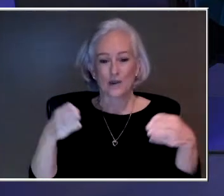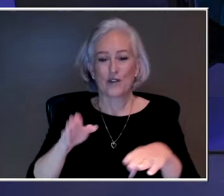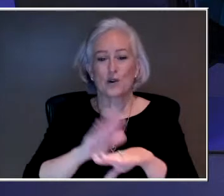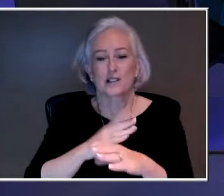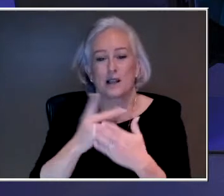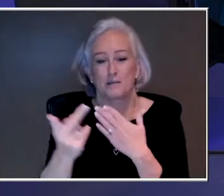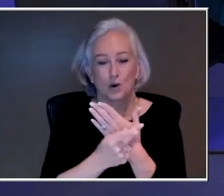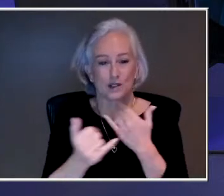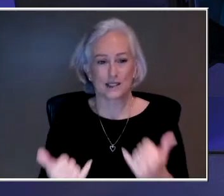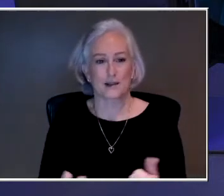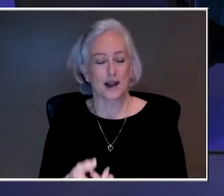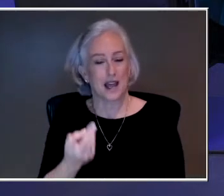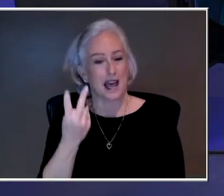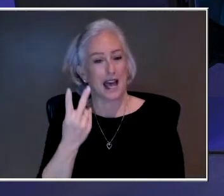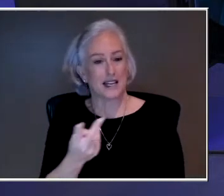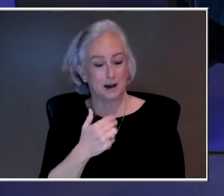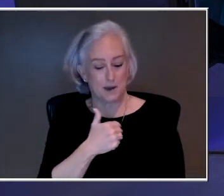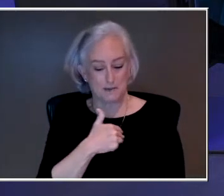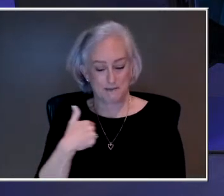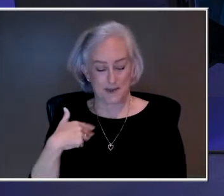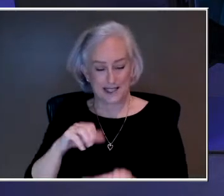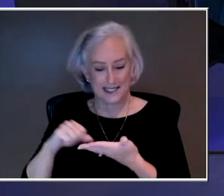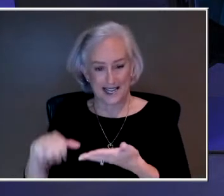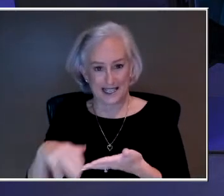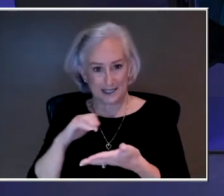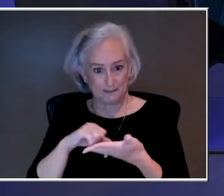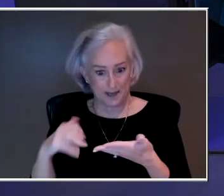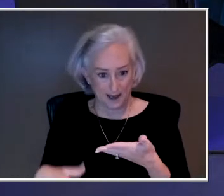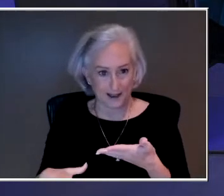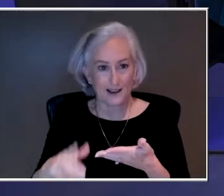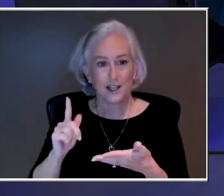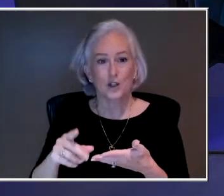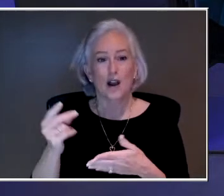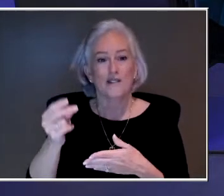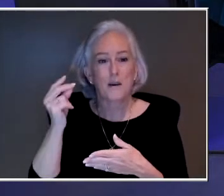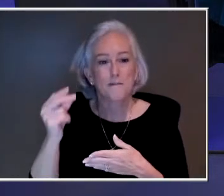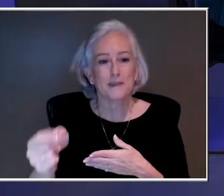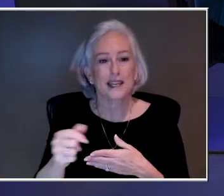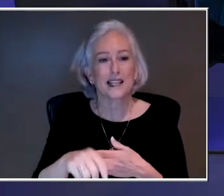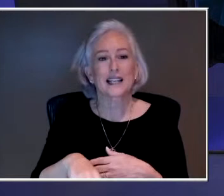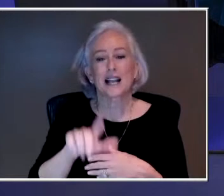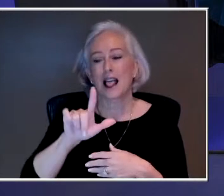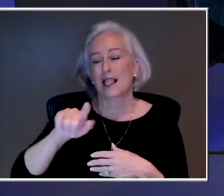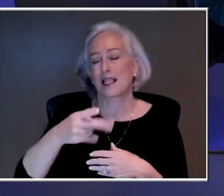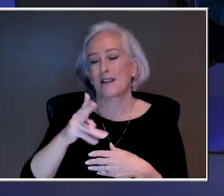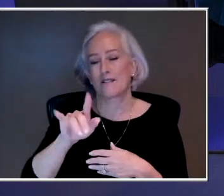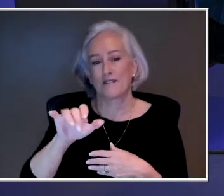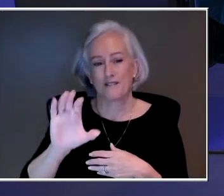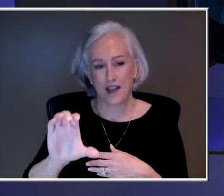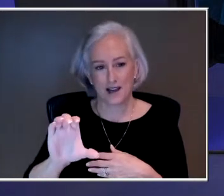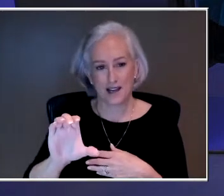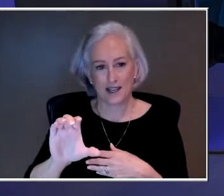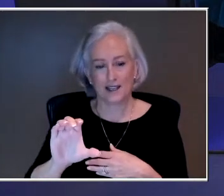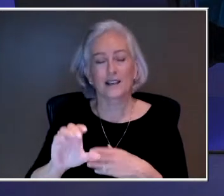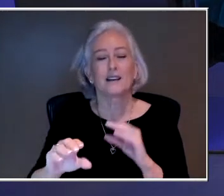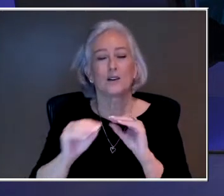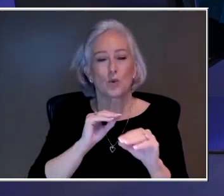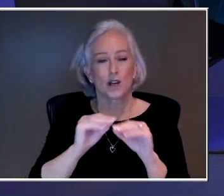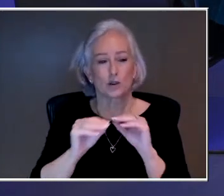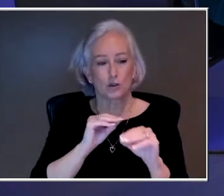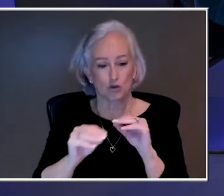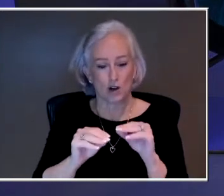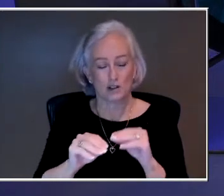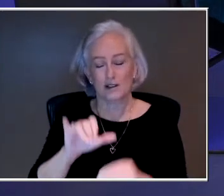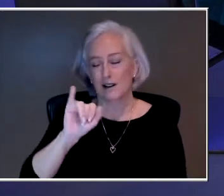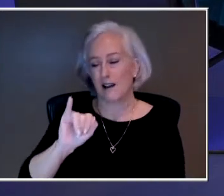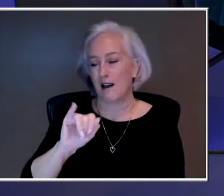mastectomy, you were offered a procedure called immediate lymphatic reconstruction, ILR. What do you remember, Adrienne, about what